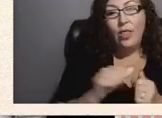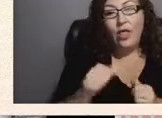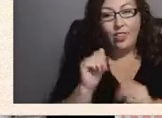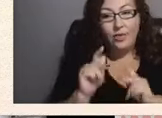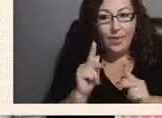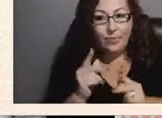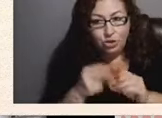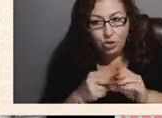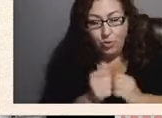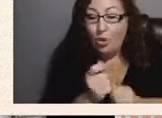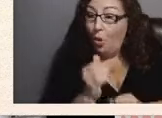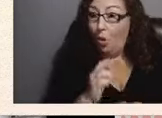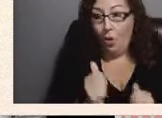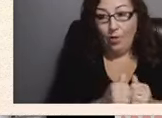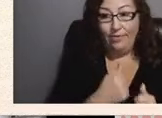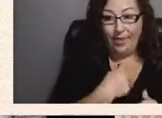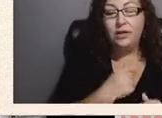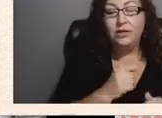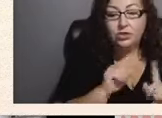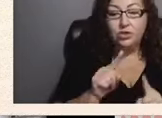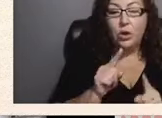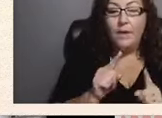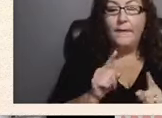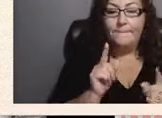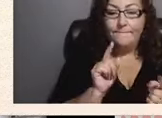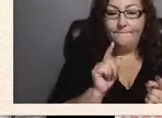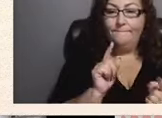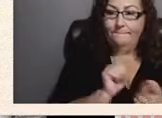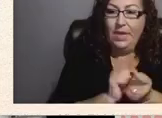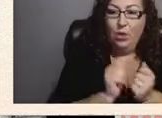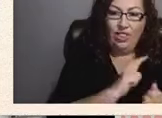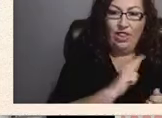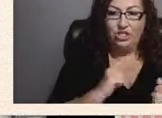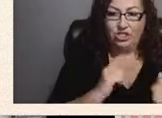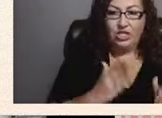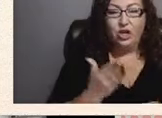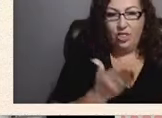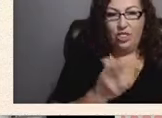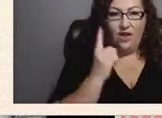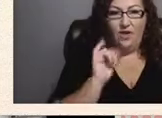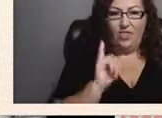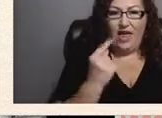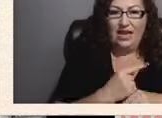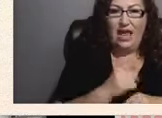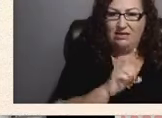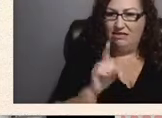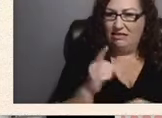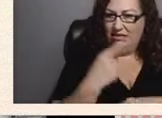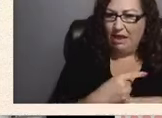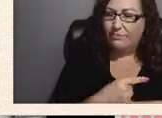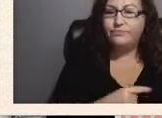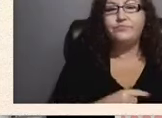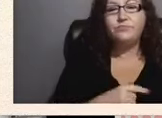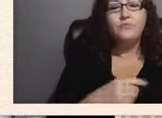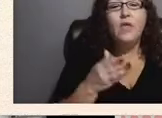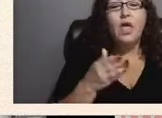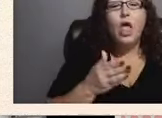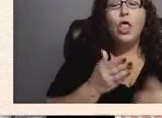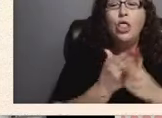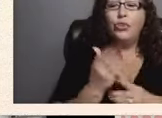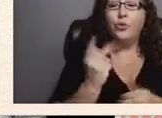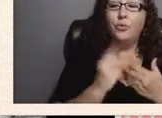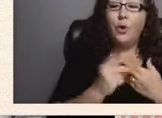me in to meet with legislators while you're there that day for DD Day. And through the program, you're going to learn